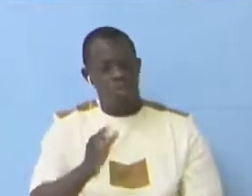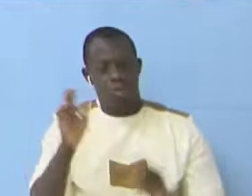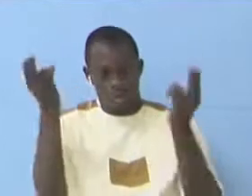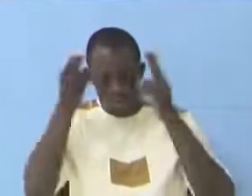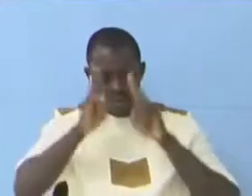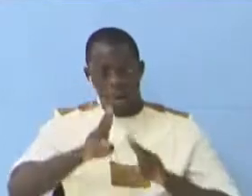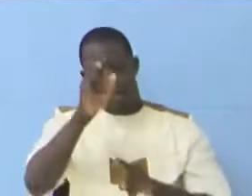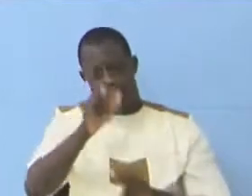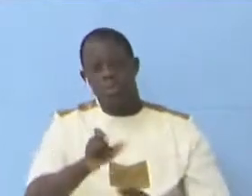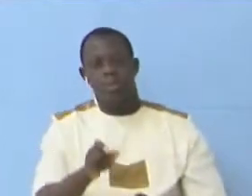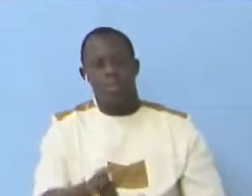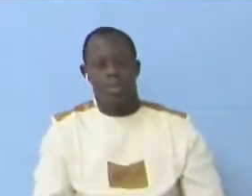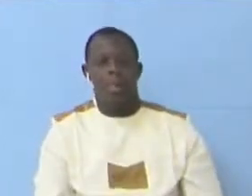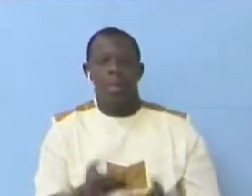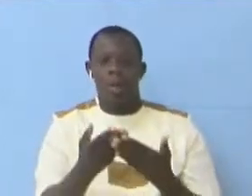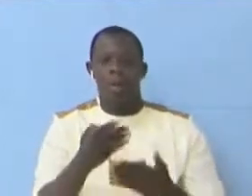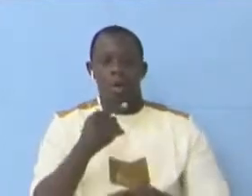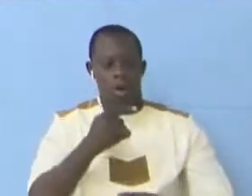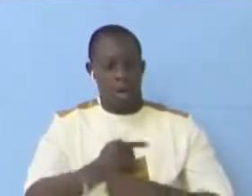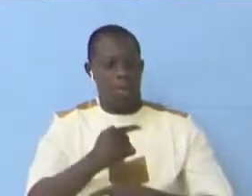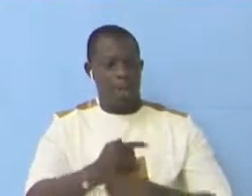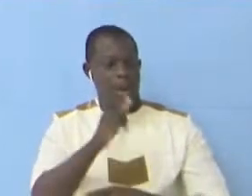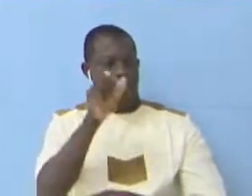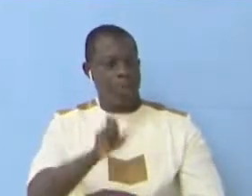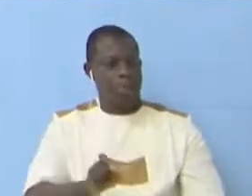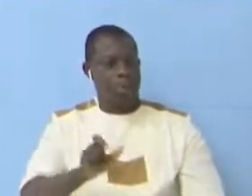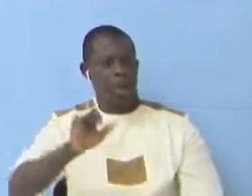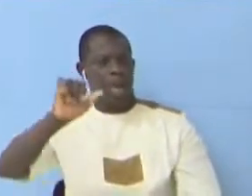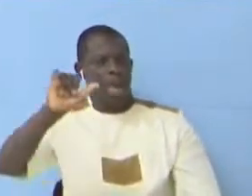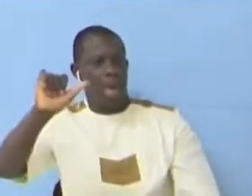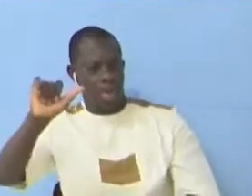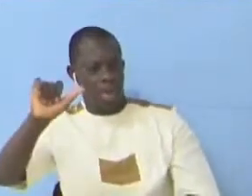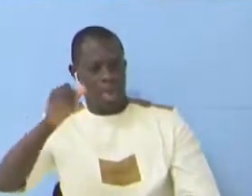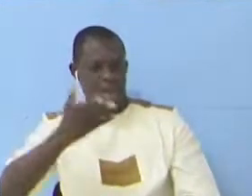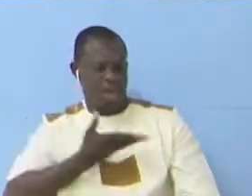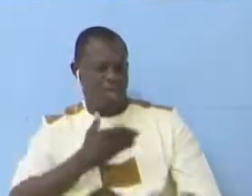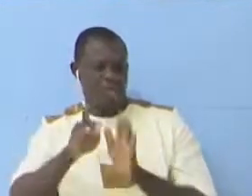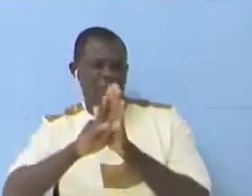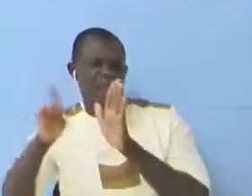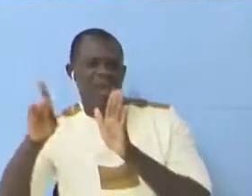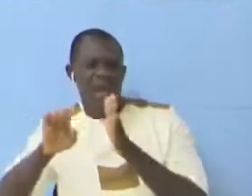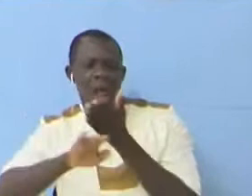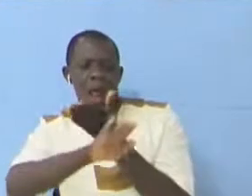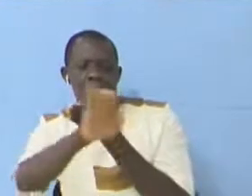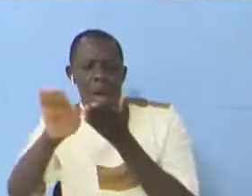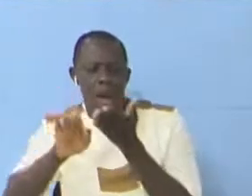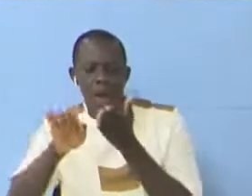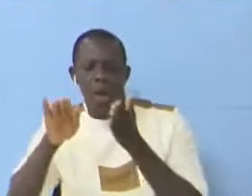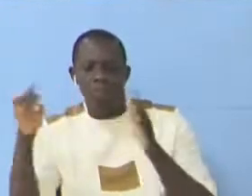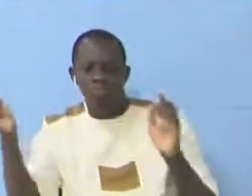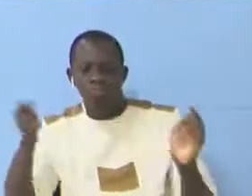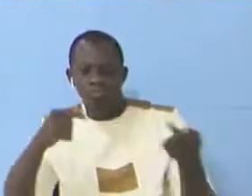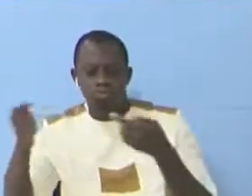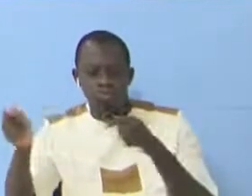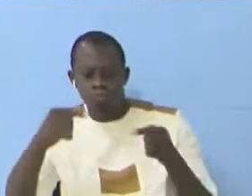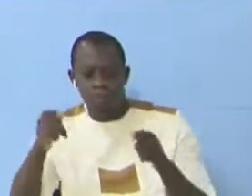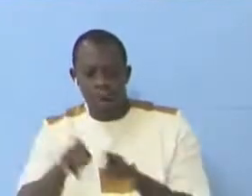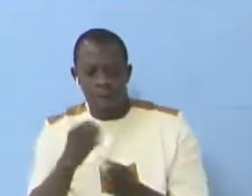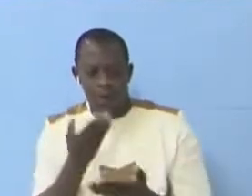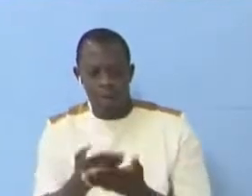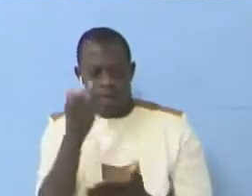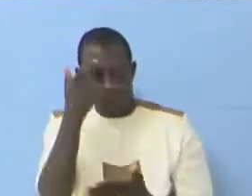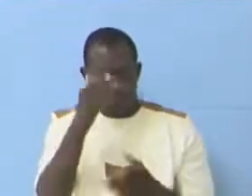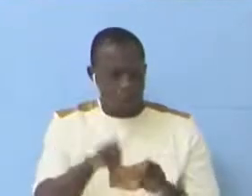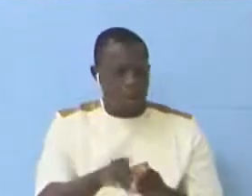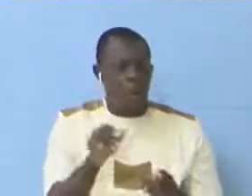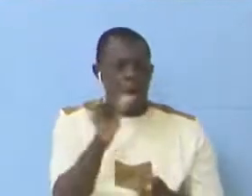la Council. Citizen A would have a private land dispute against Citizen B, and Citizen A may hire NIA